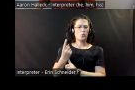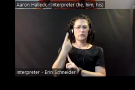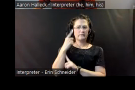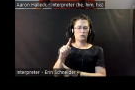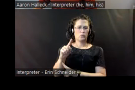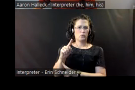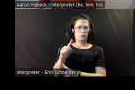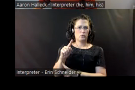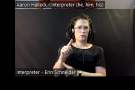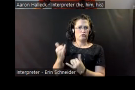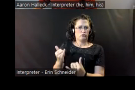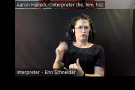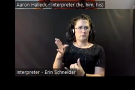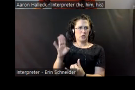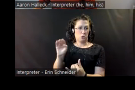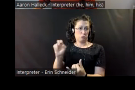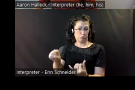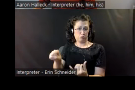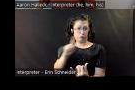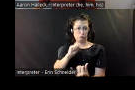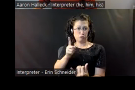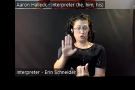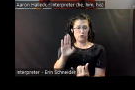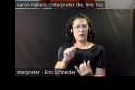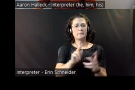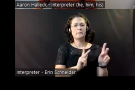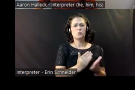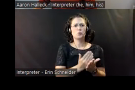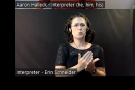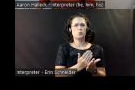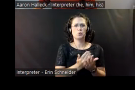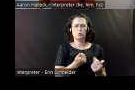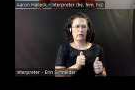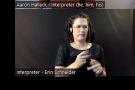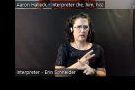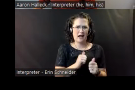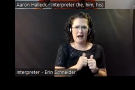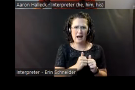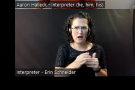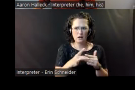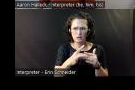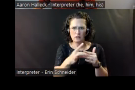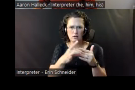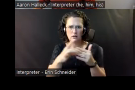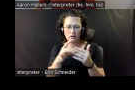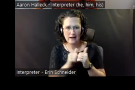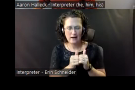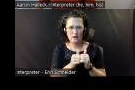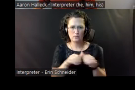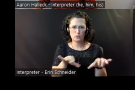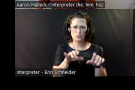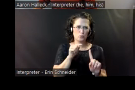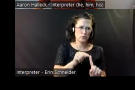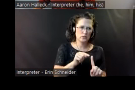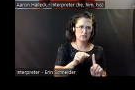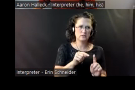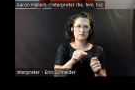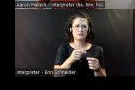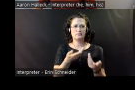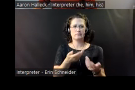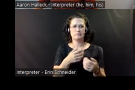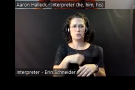It is for that, but it's also for people just starting out to figure out, how do I do this? What are the things I should be thinking about, and where should the program